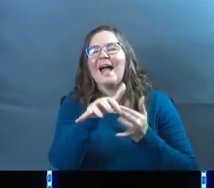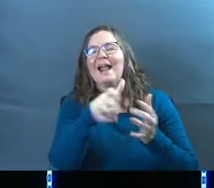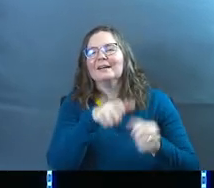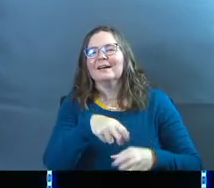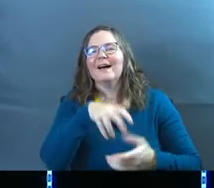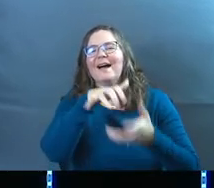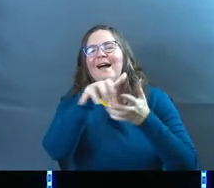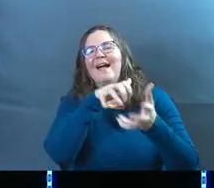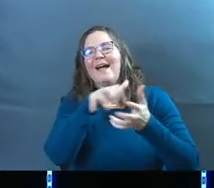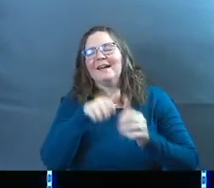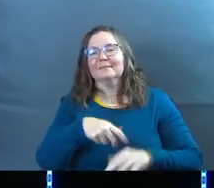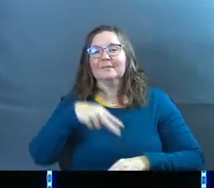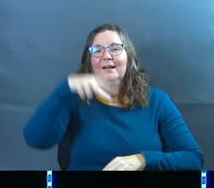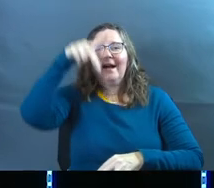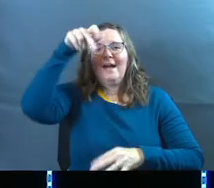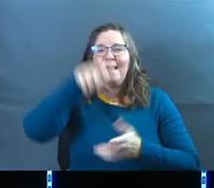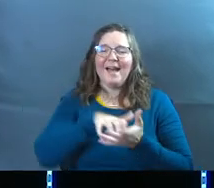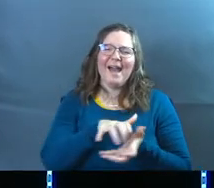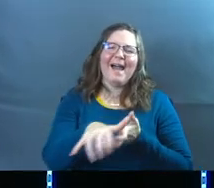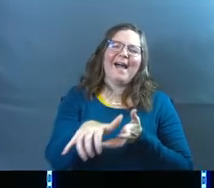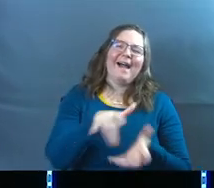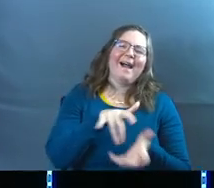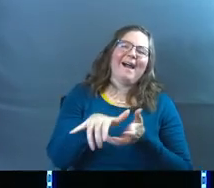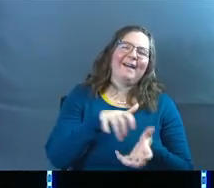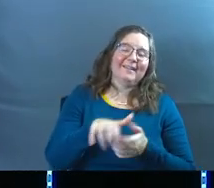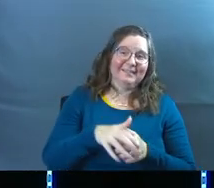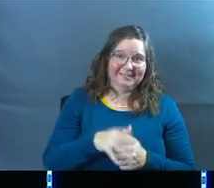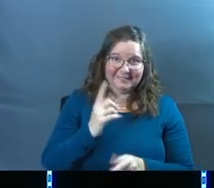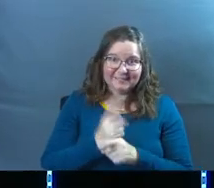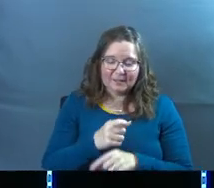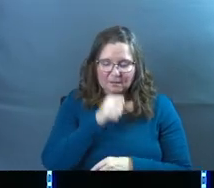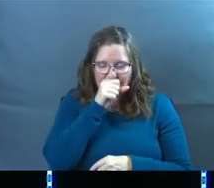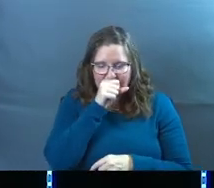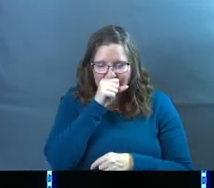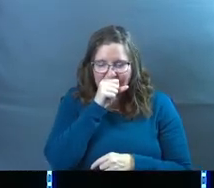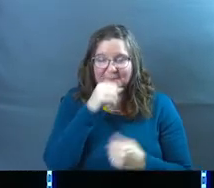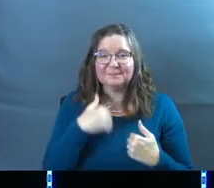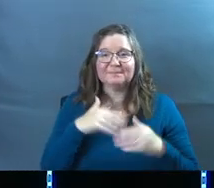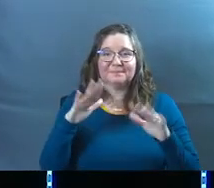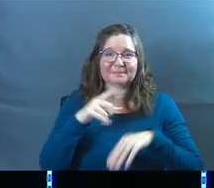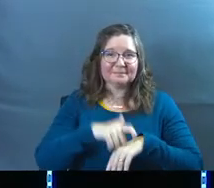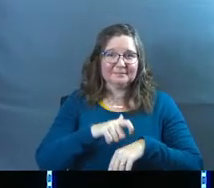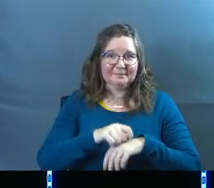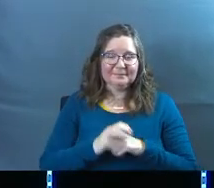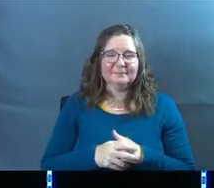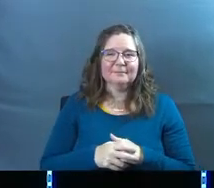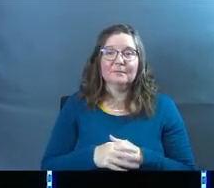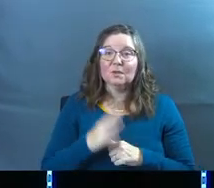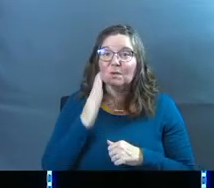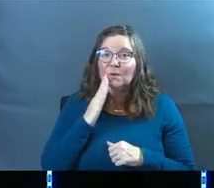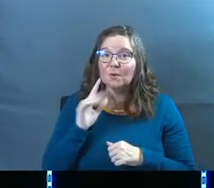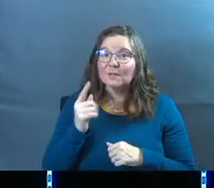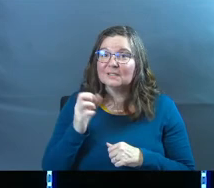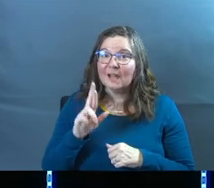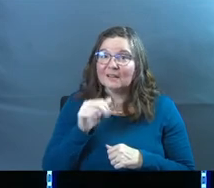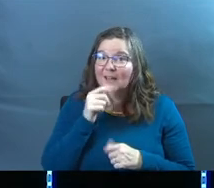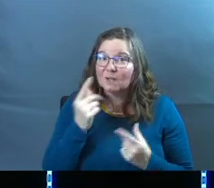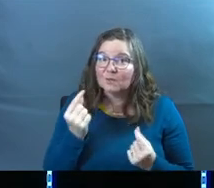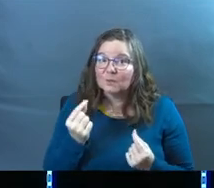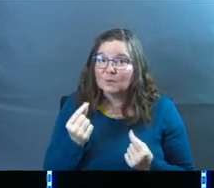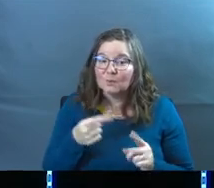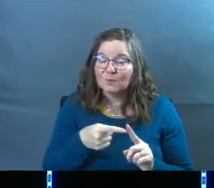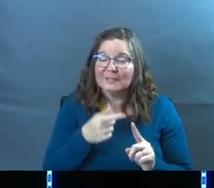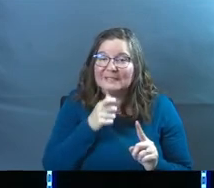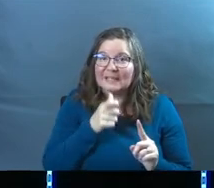Laughing. Like belly laughing. Having a great time. You know what the toddler's not doing?